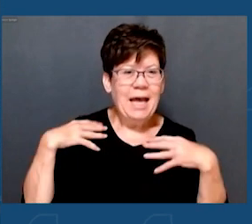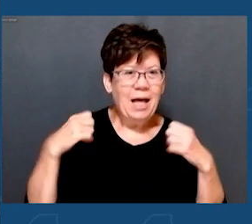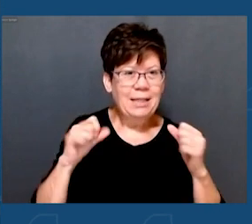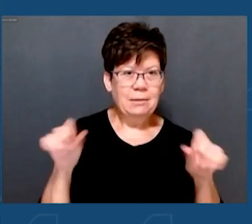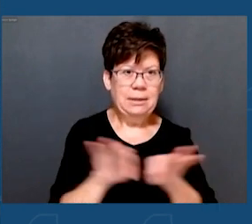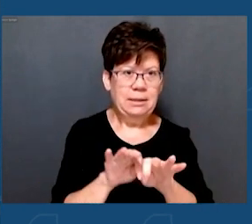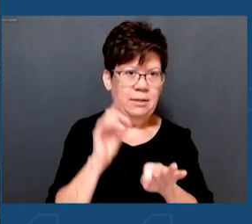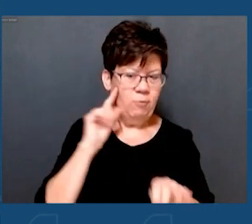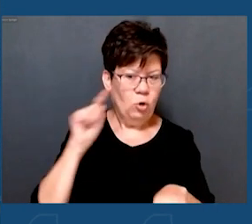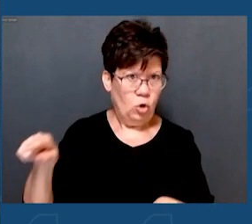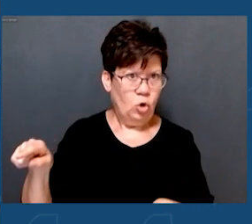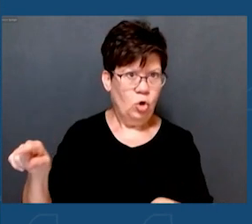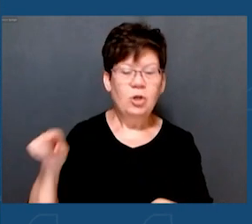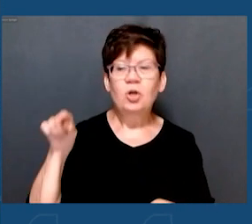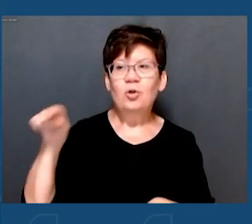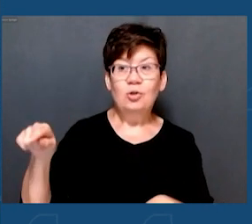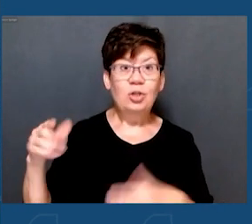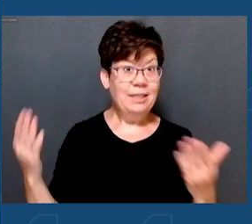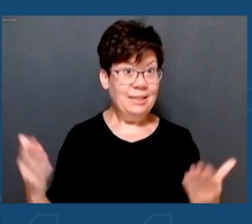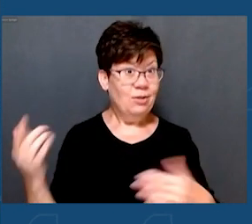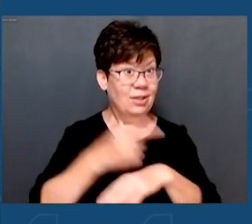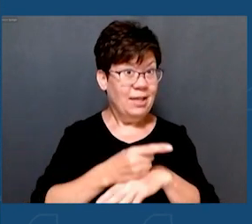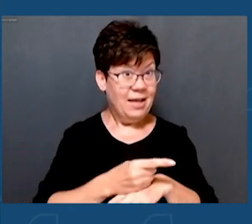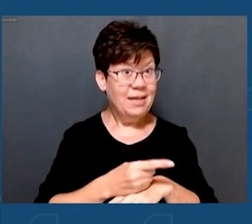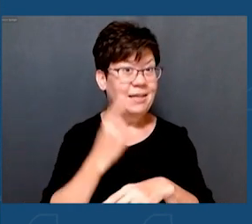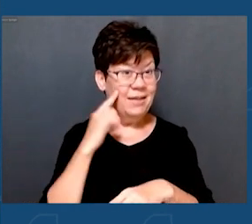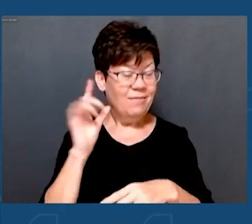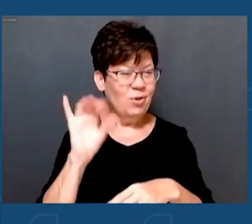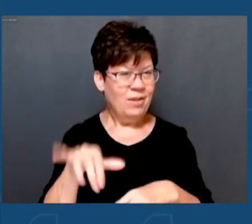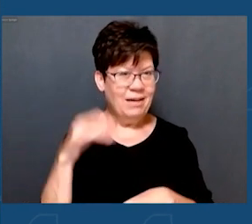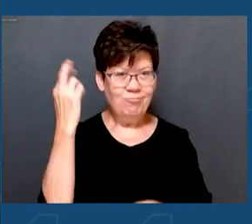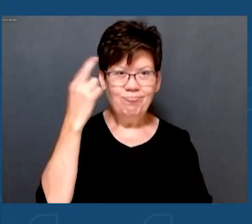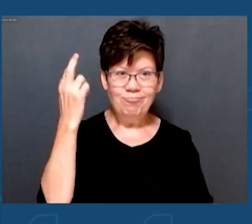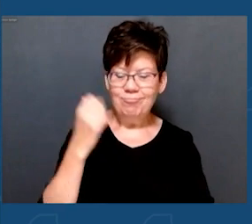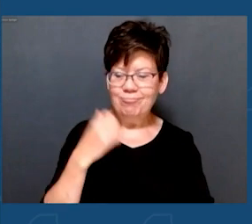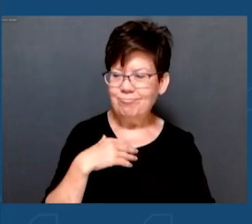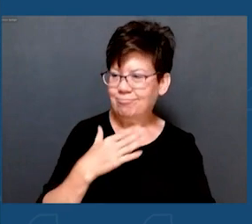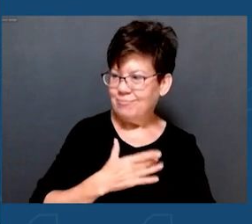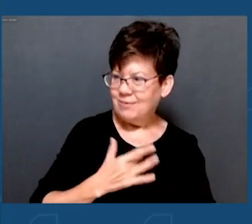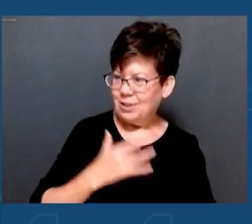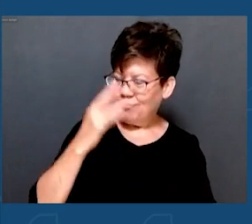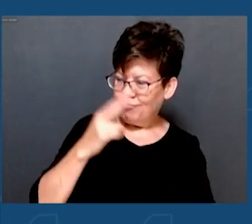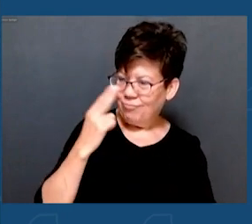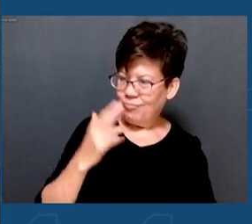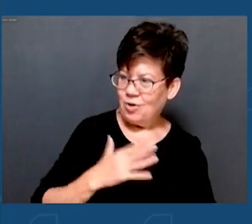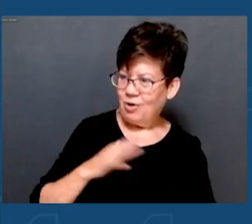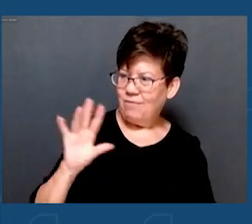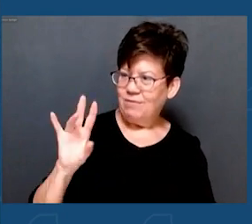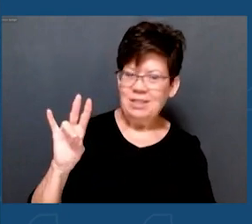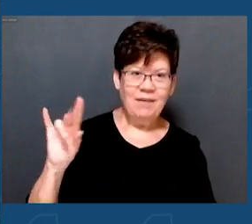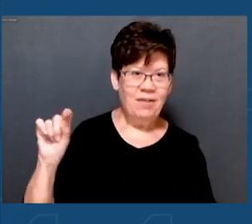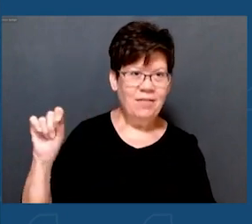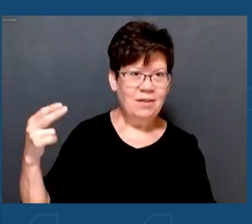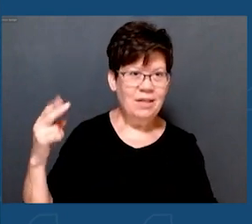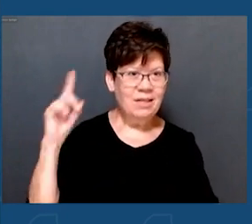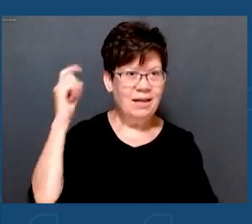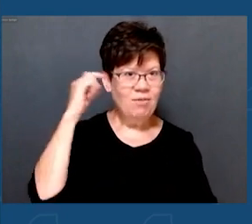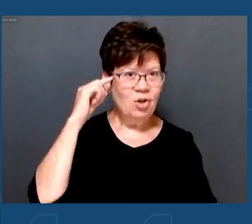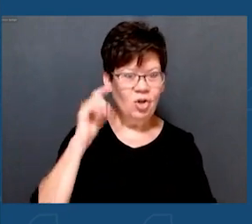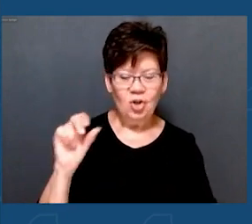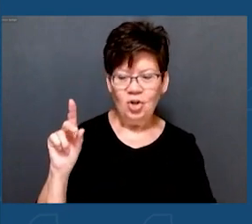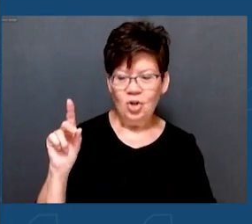reasons she is here with us today. It is a pleasure to introduce our 57th governor of the state of New York, Governor Kathy